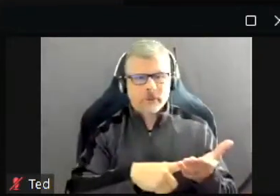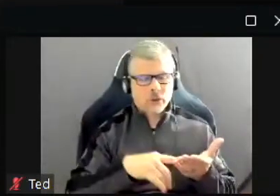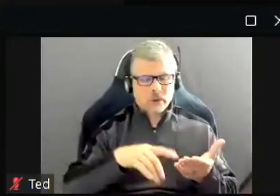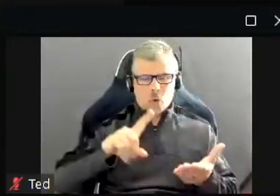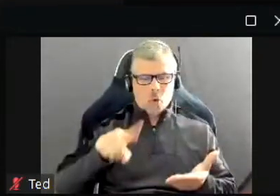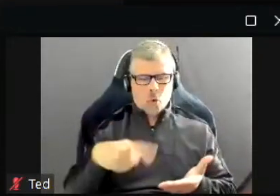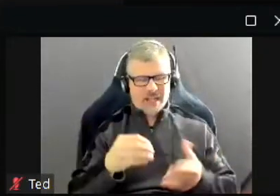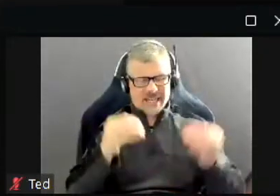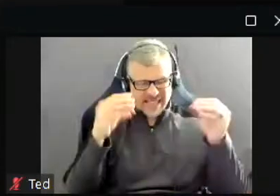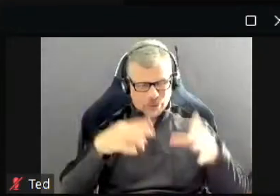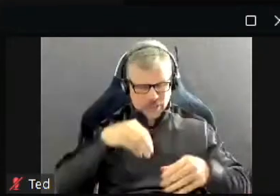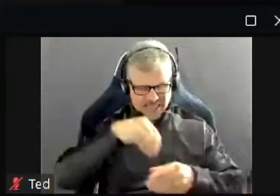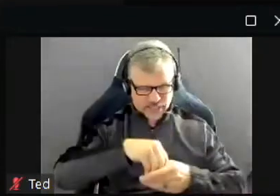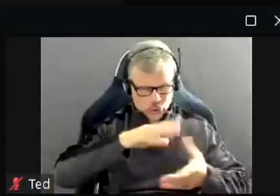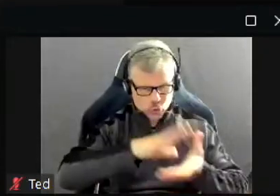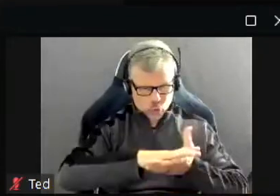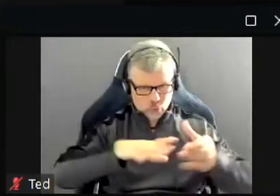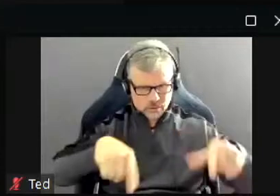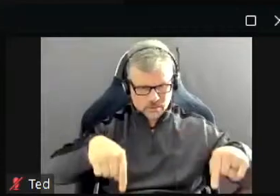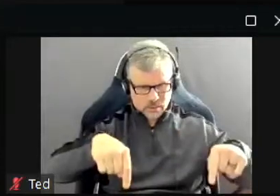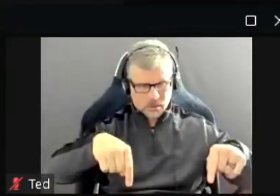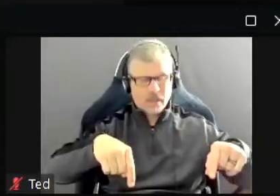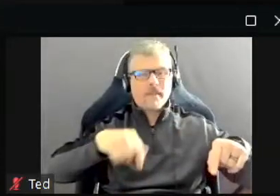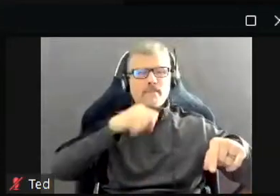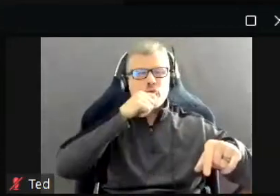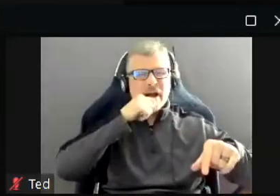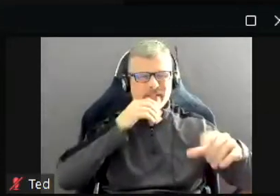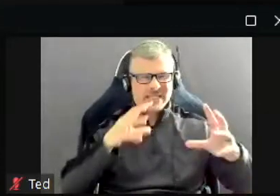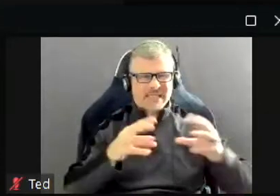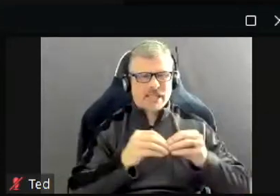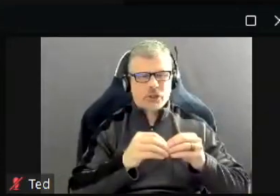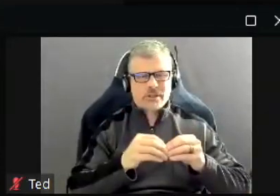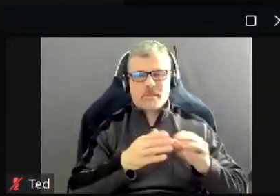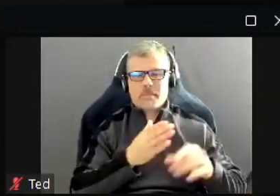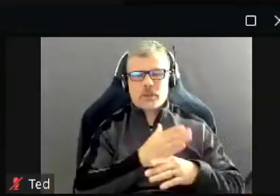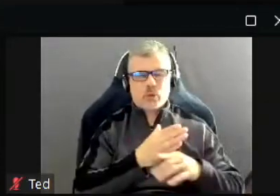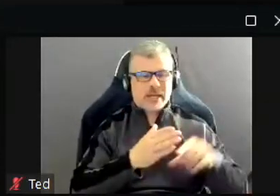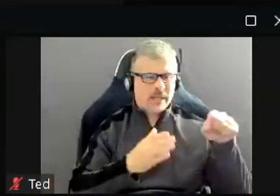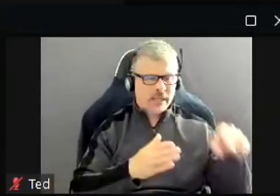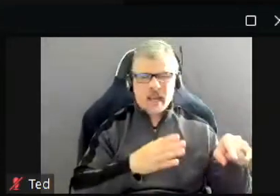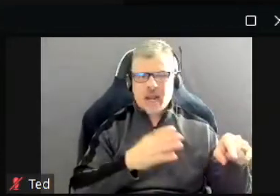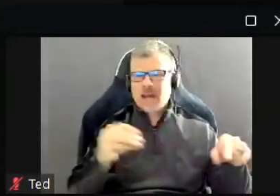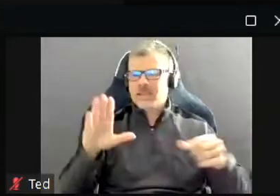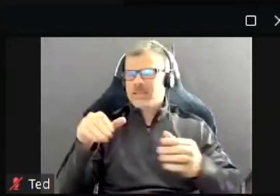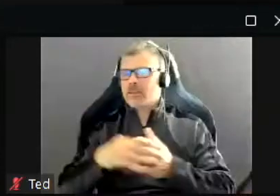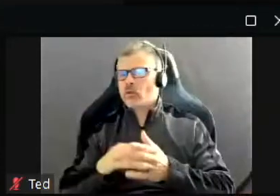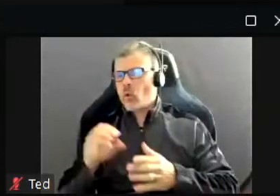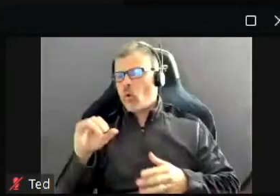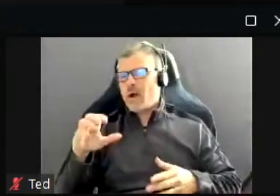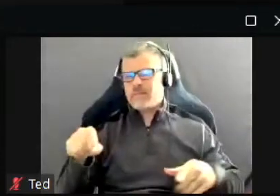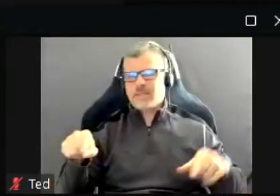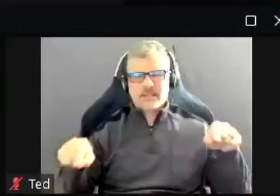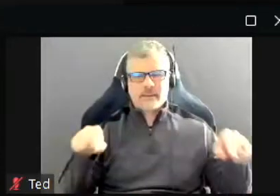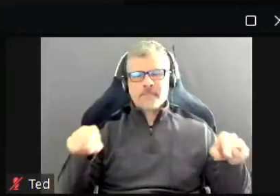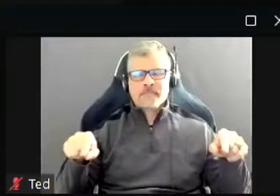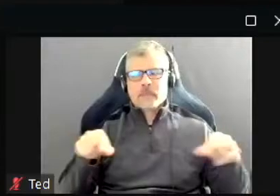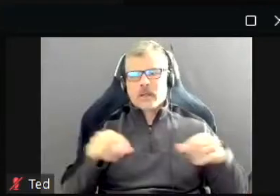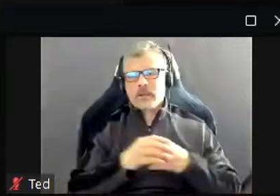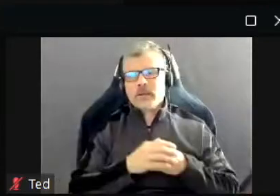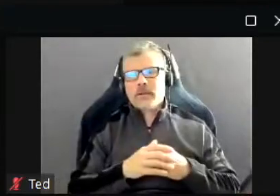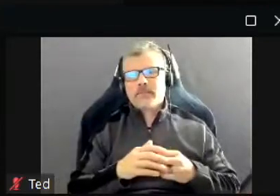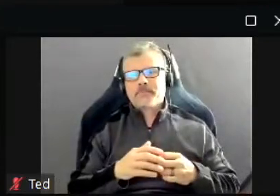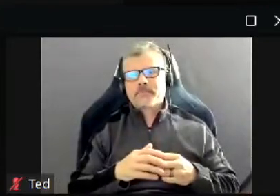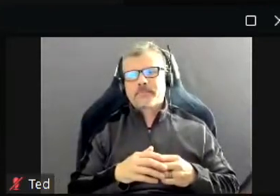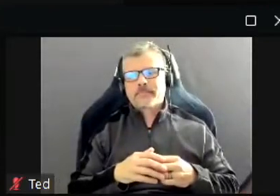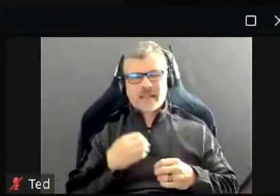school system, a private session between their central office and the teachers, where I